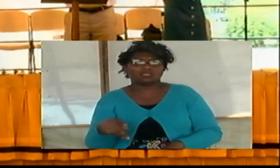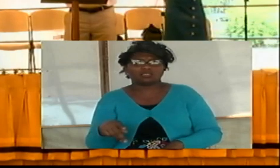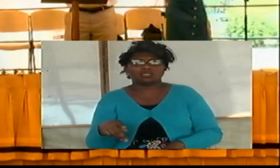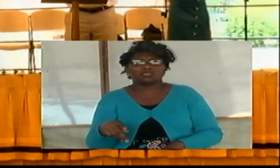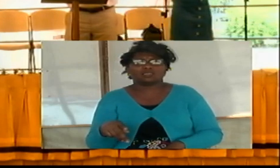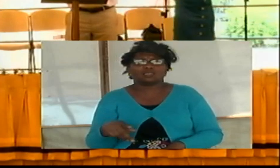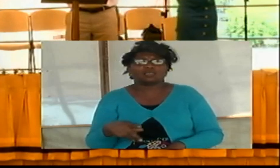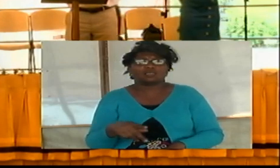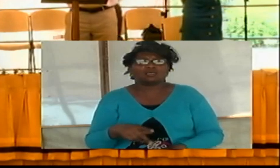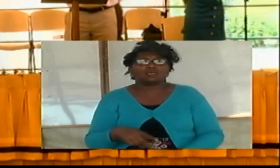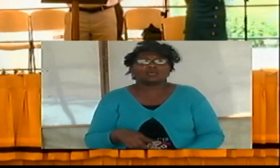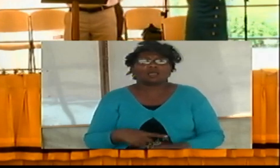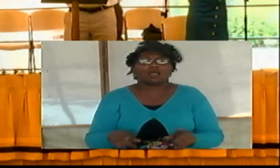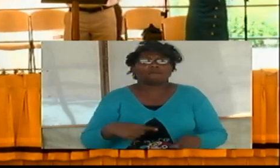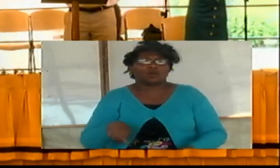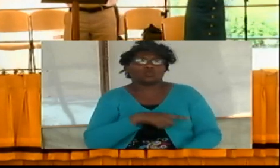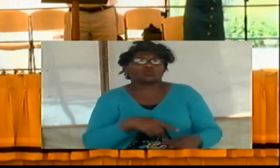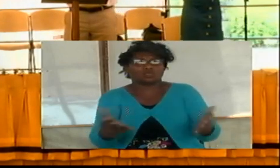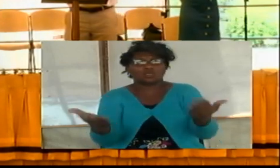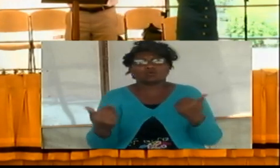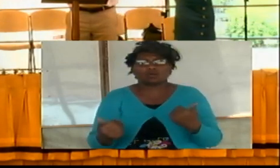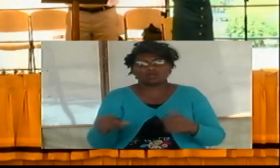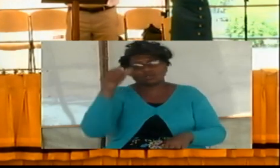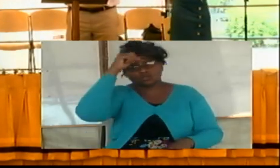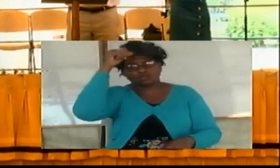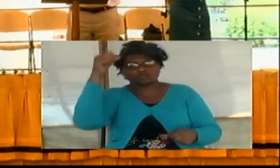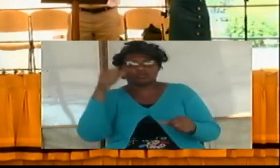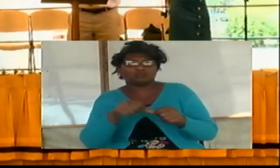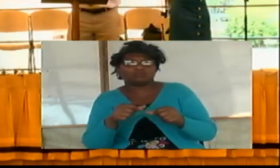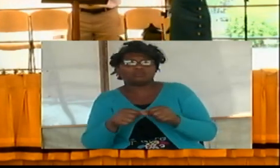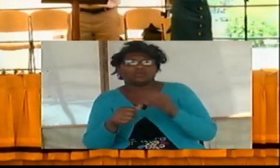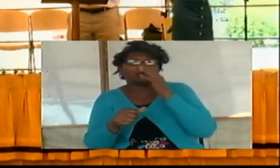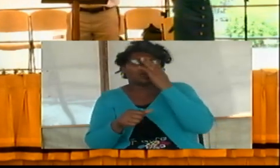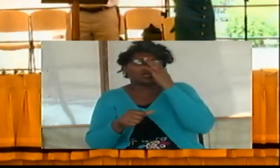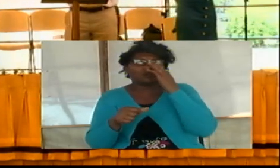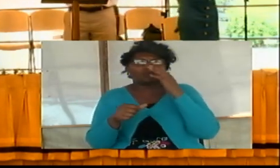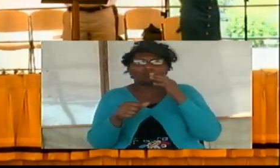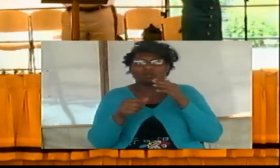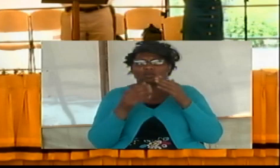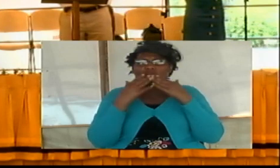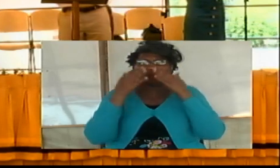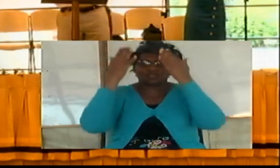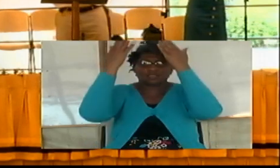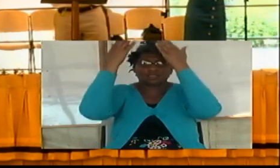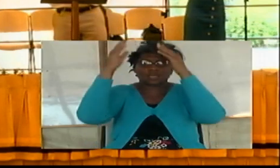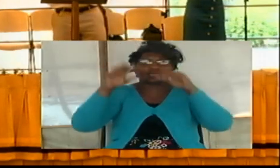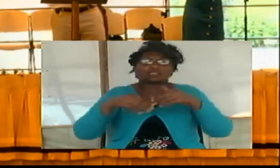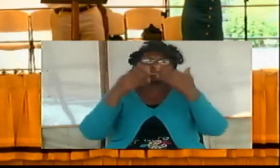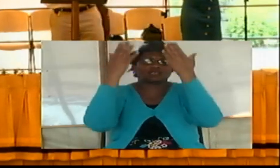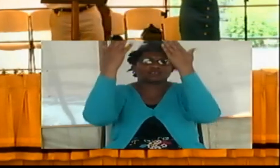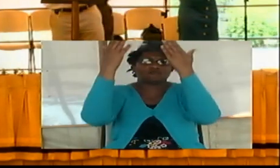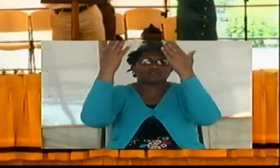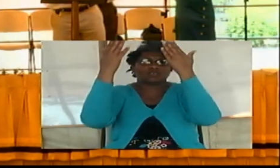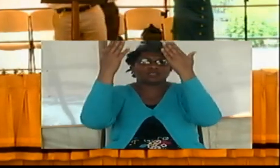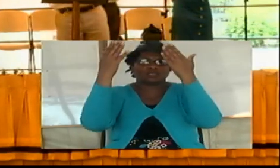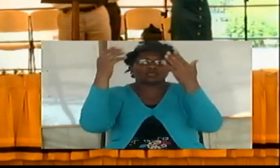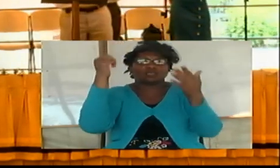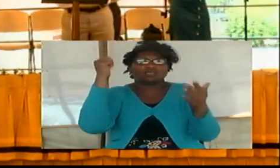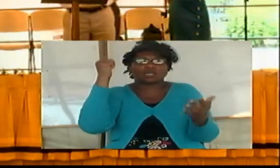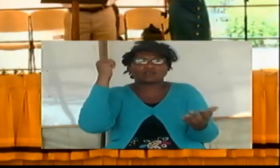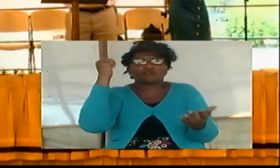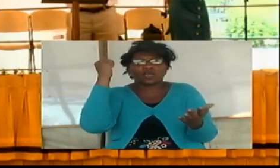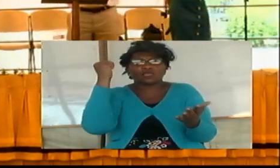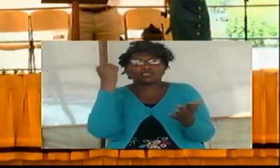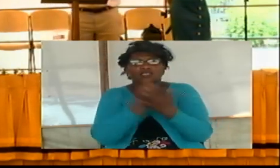we remember and always we reflect with thanksgiving for the shed blood, for the sacrifice that you paid